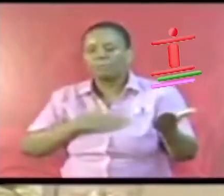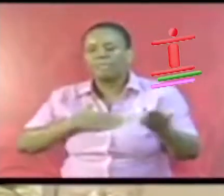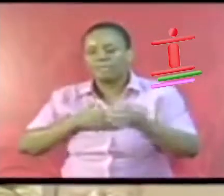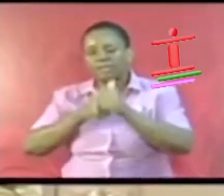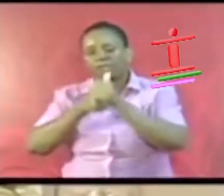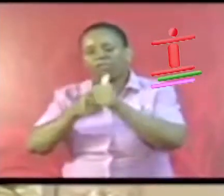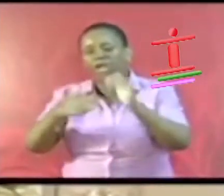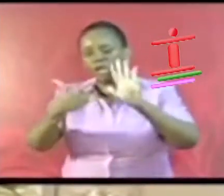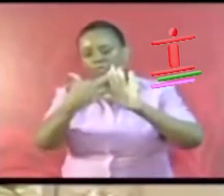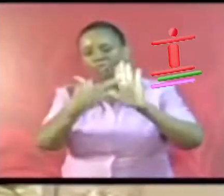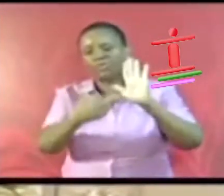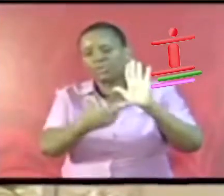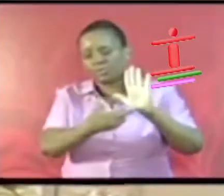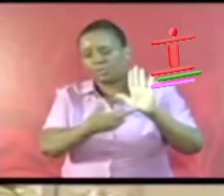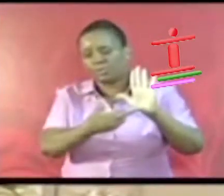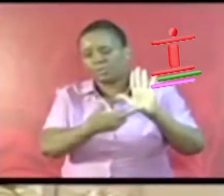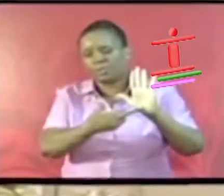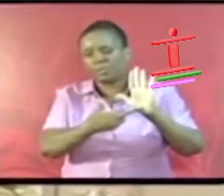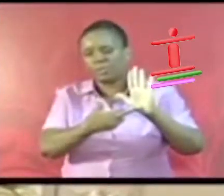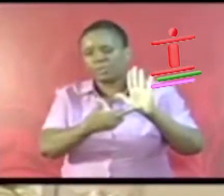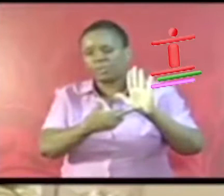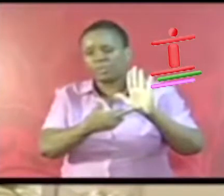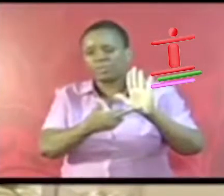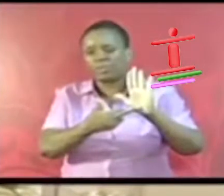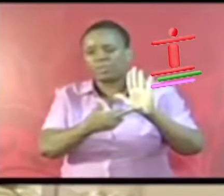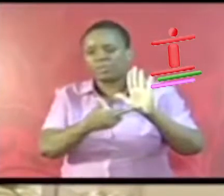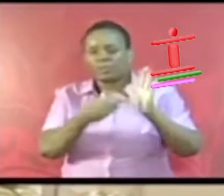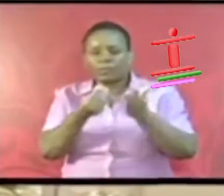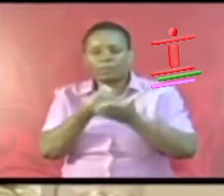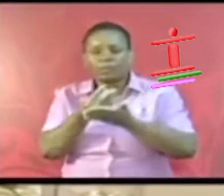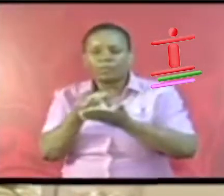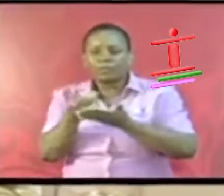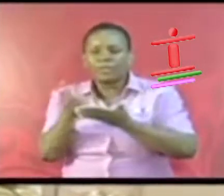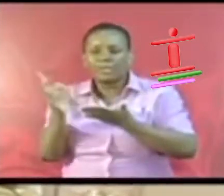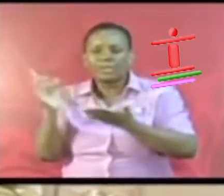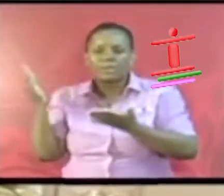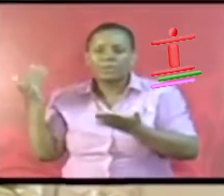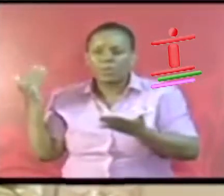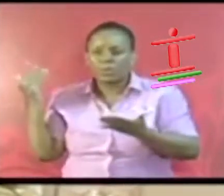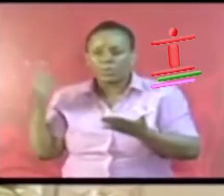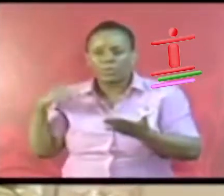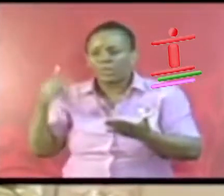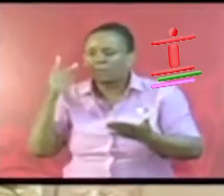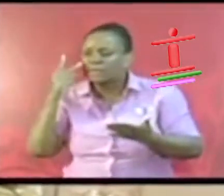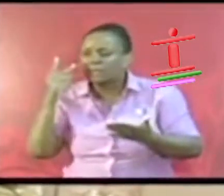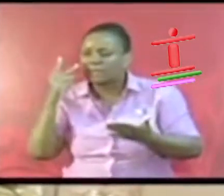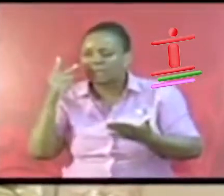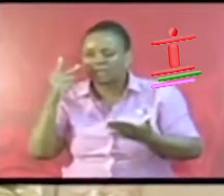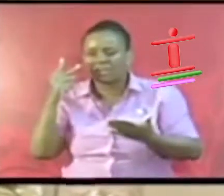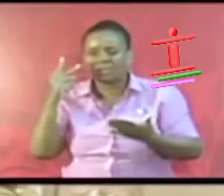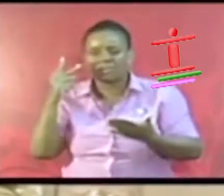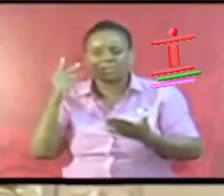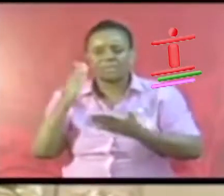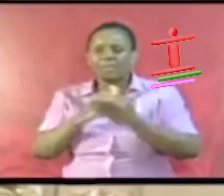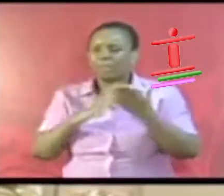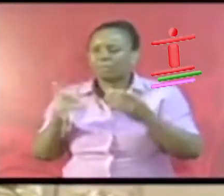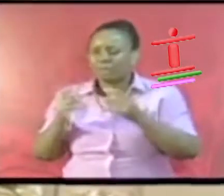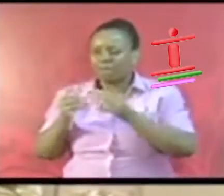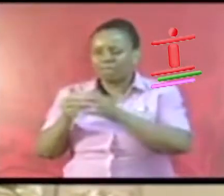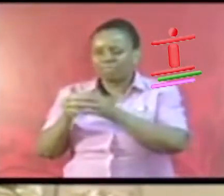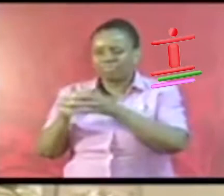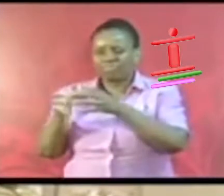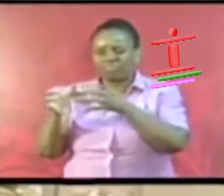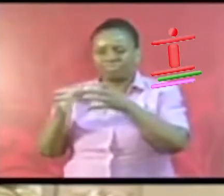Over the past 2 weeks, we have seen an increase in the number of new COVID-19 cases in Trinidad and Tobago, and the advent of clusters, which led